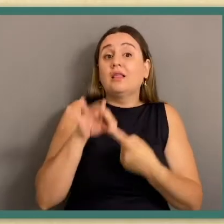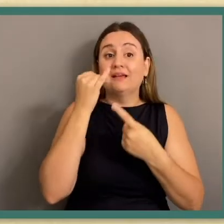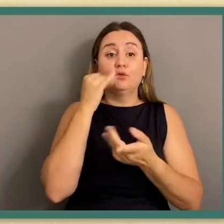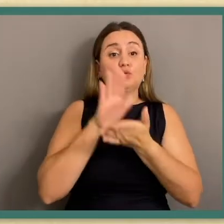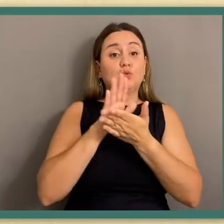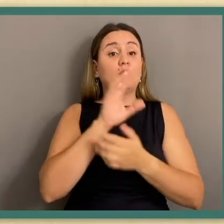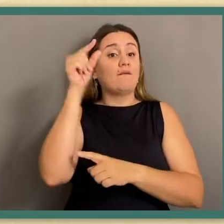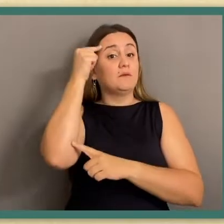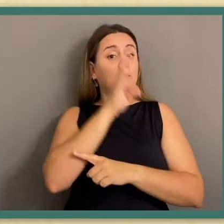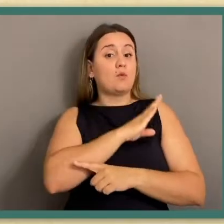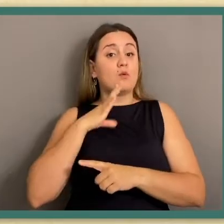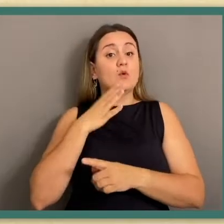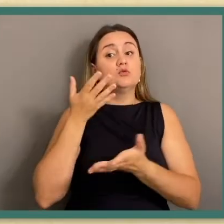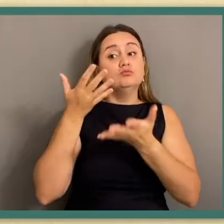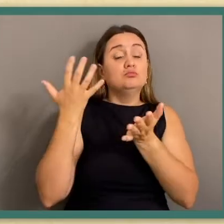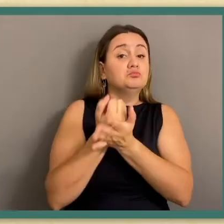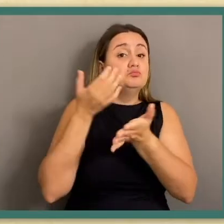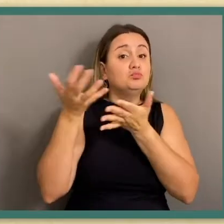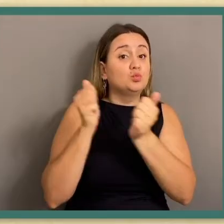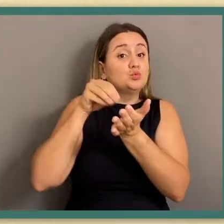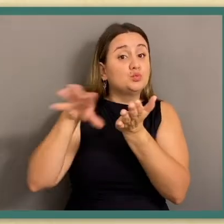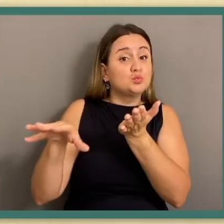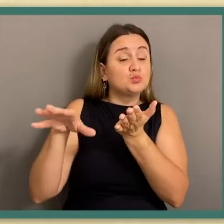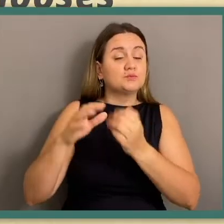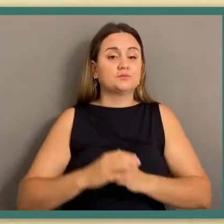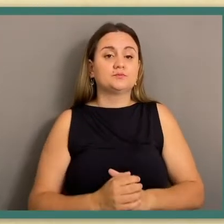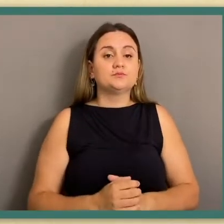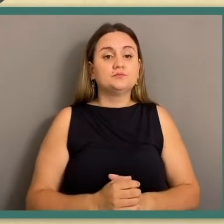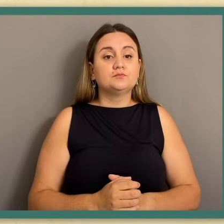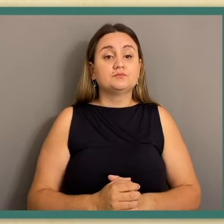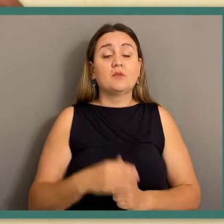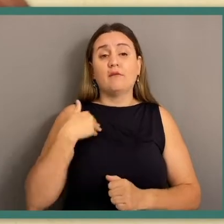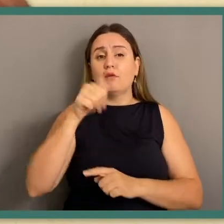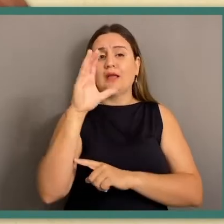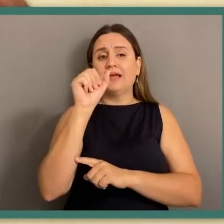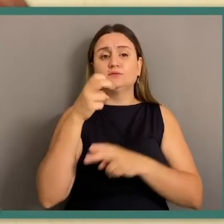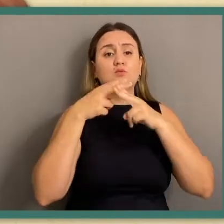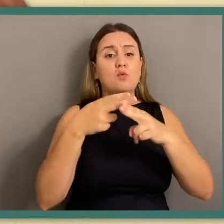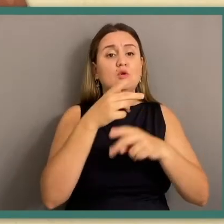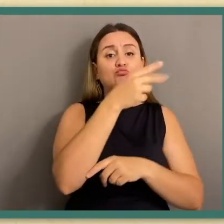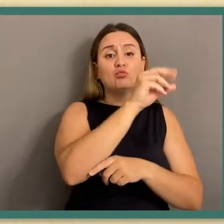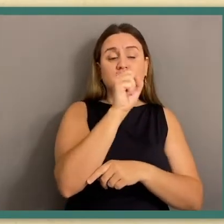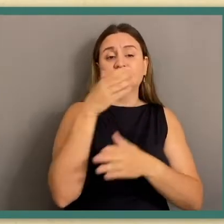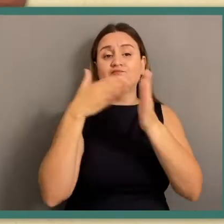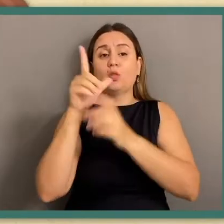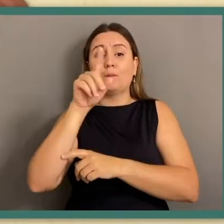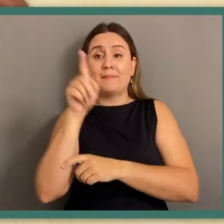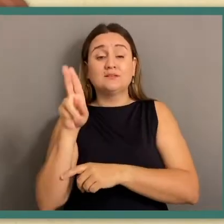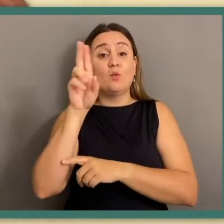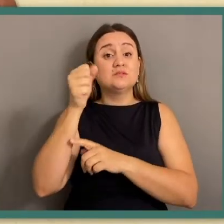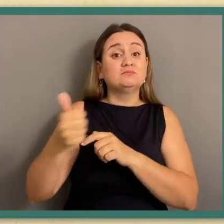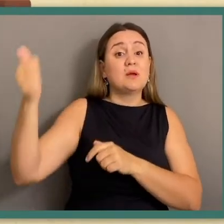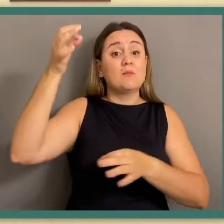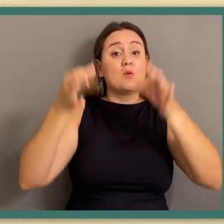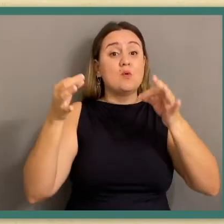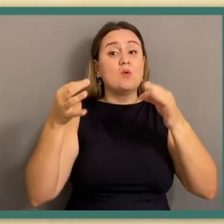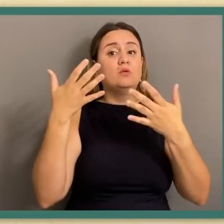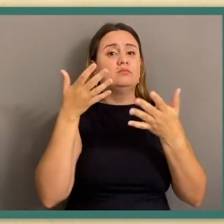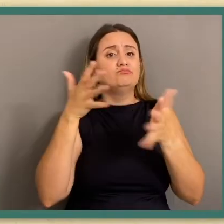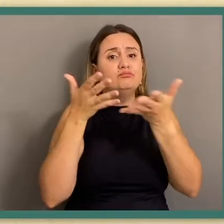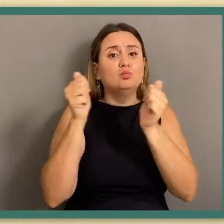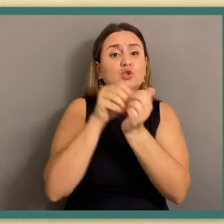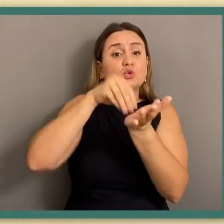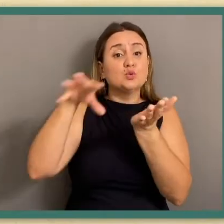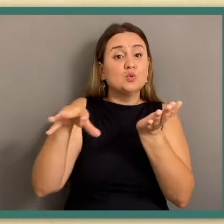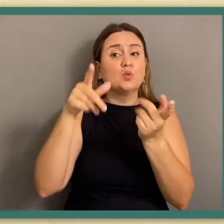the school governing board chooses to readmit the student. In a case called Gross v. Lopez, the U.S. Supreme Court held that